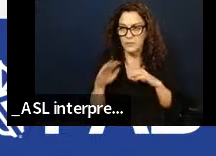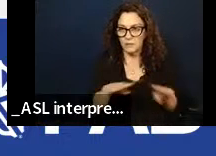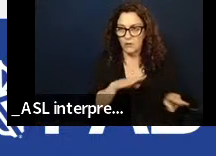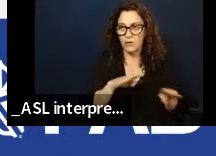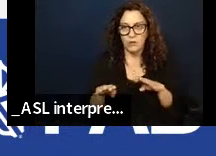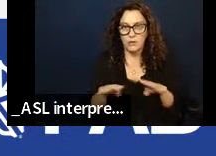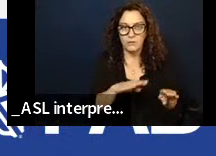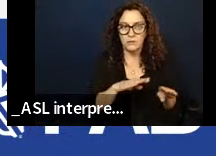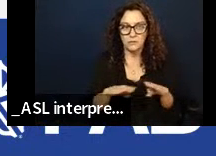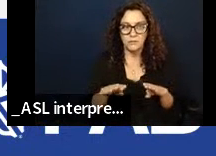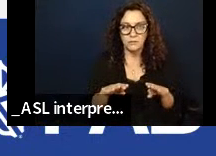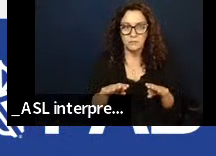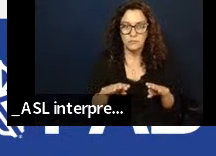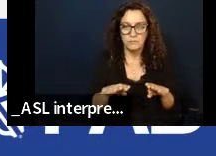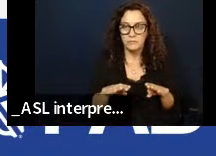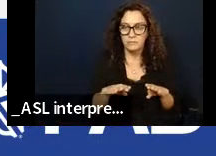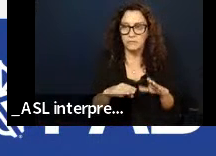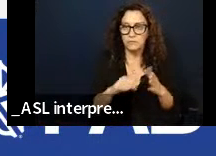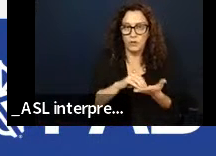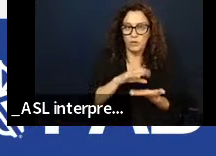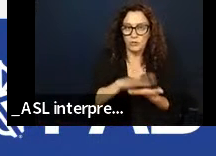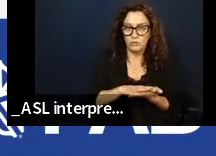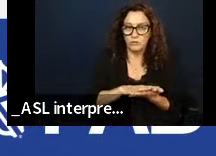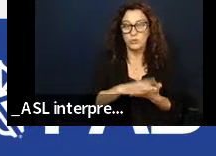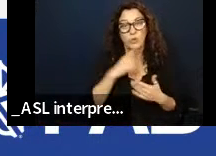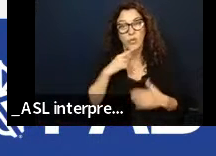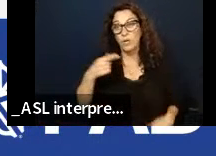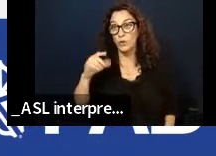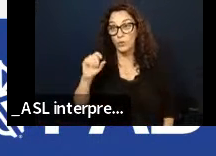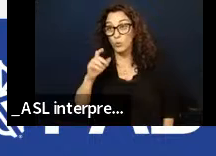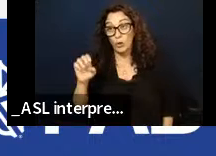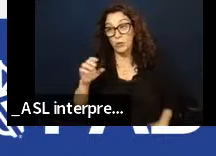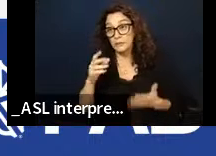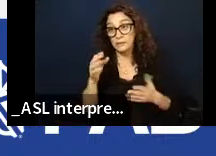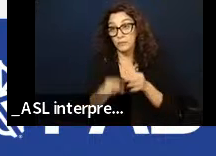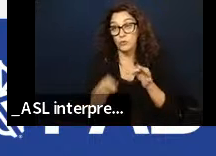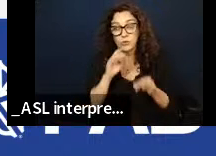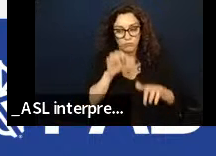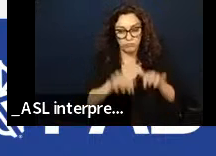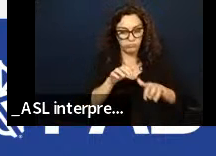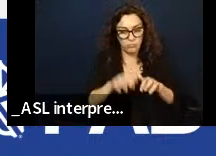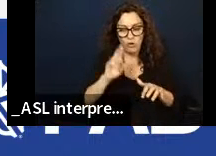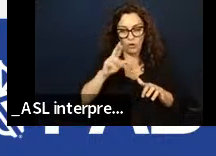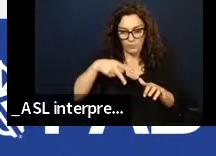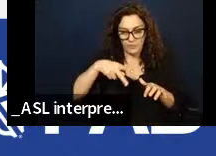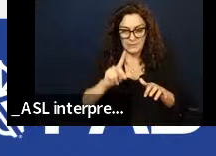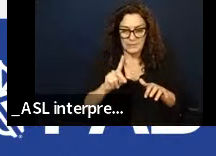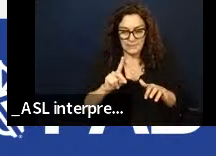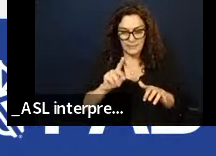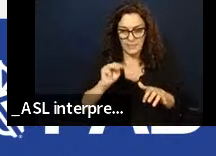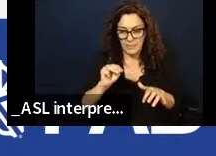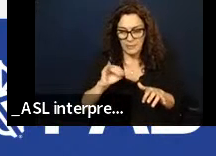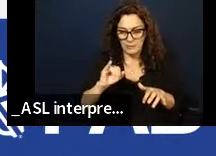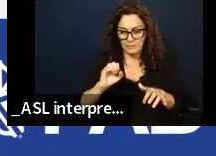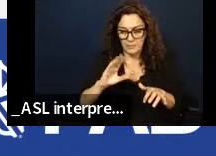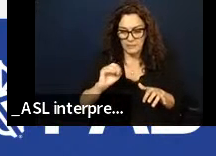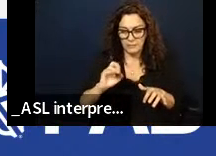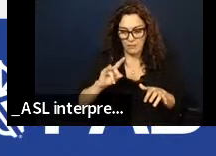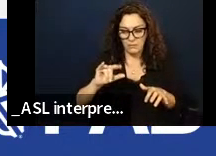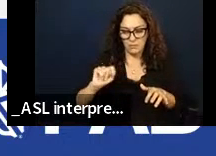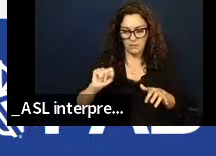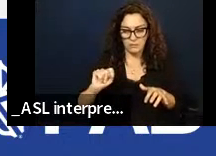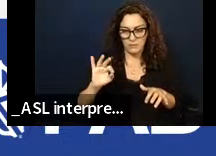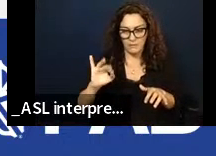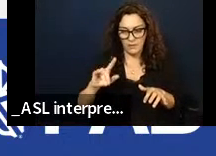found if you just go to Google and Google RPD misconduct files or sustained disciplinary files.